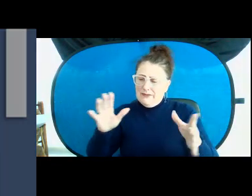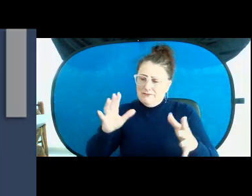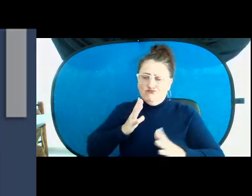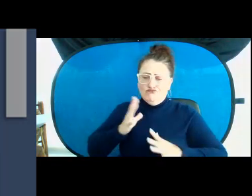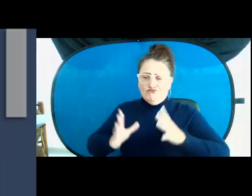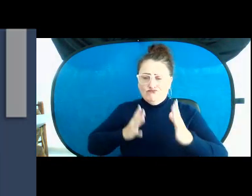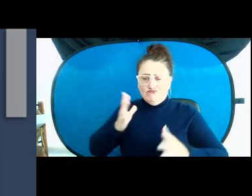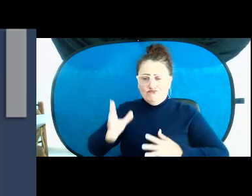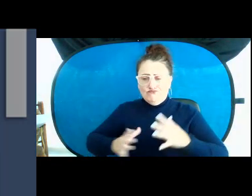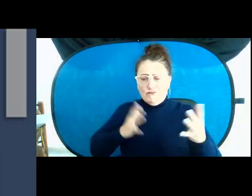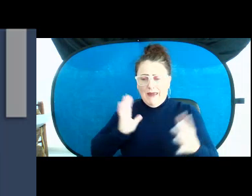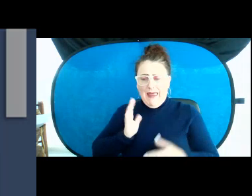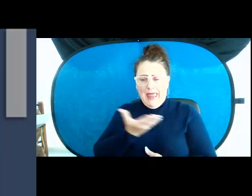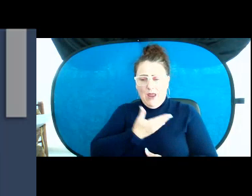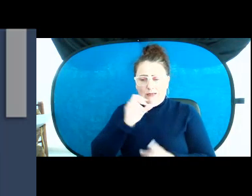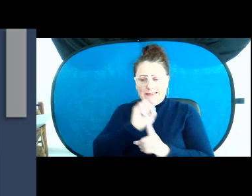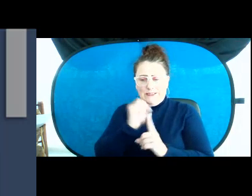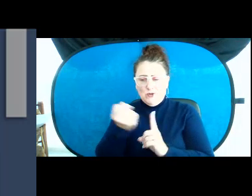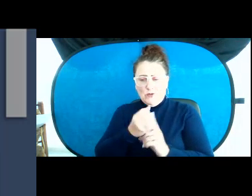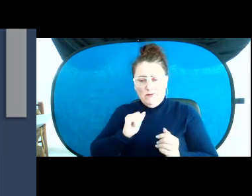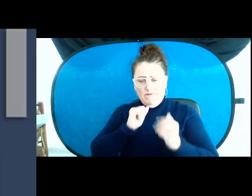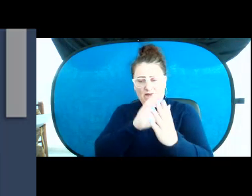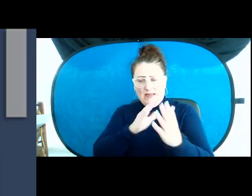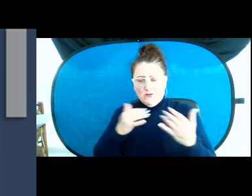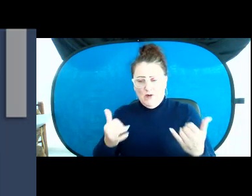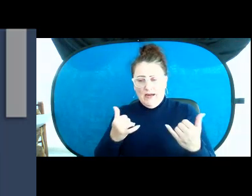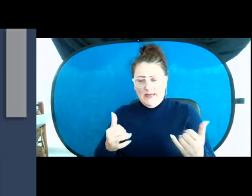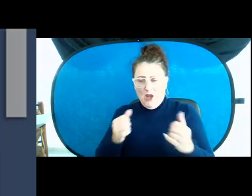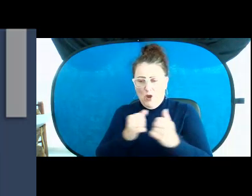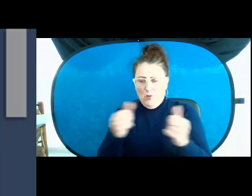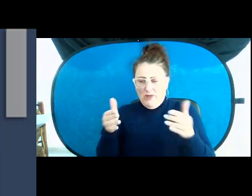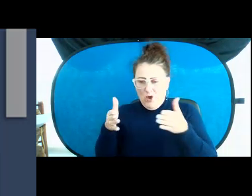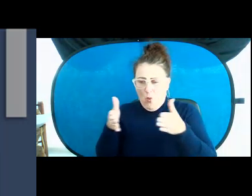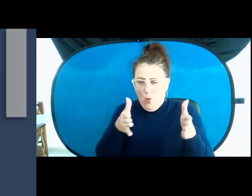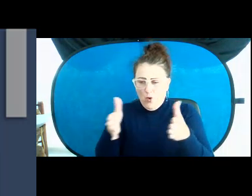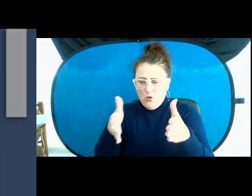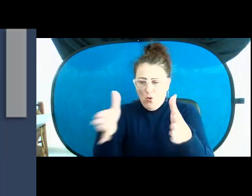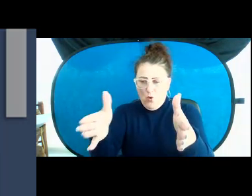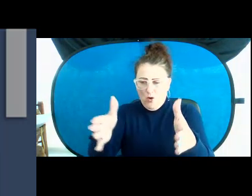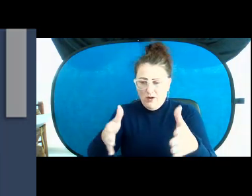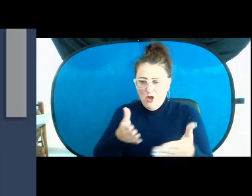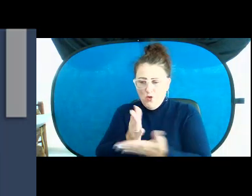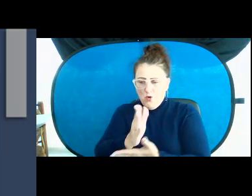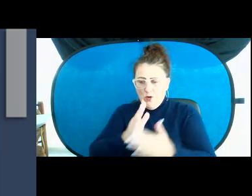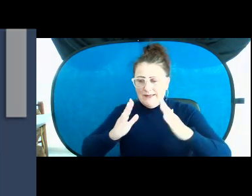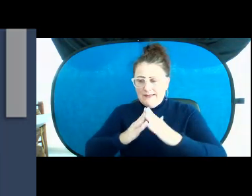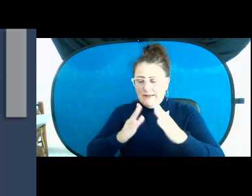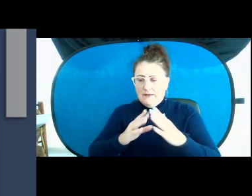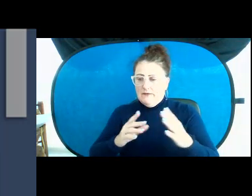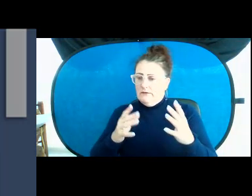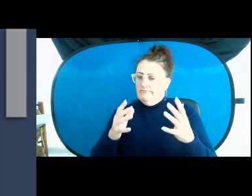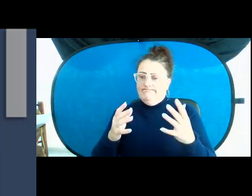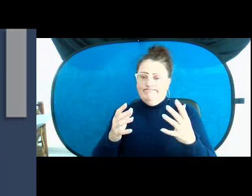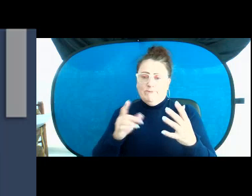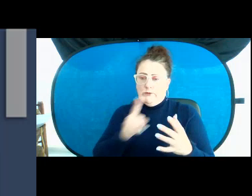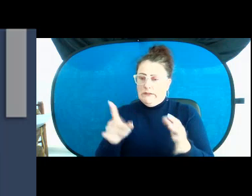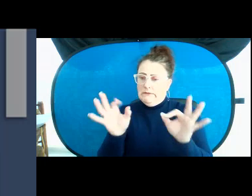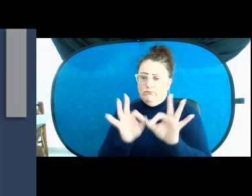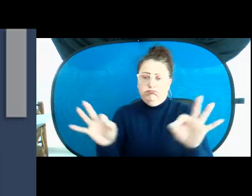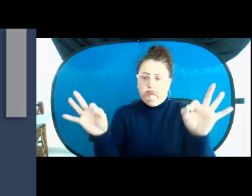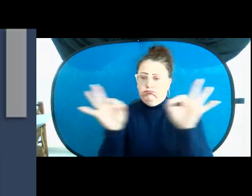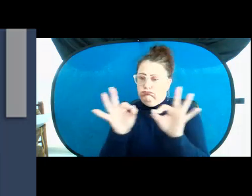the situation we're facing with this corridor through our city. It's a vital corridor for San Mateo